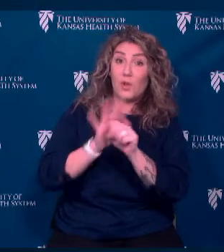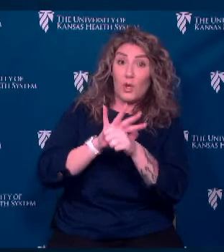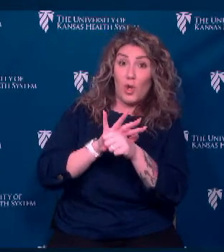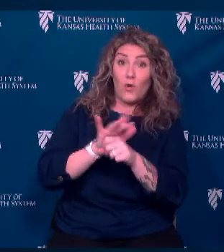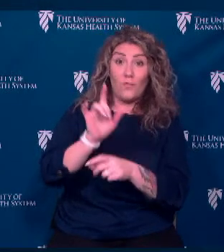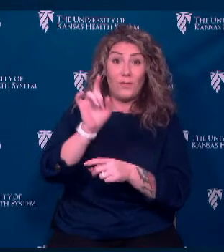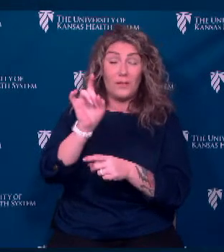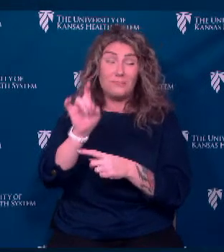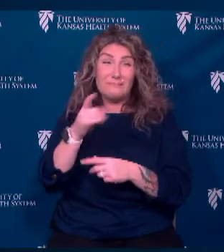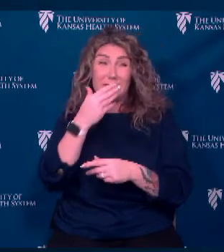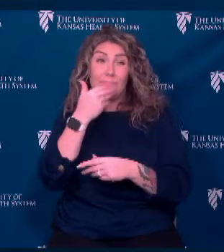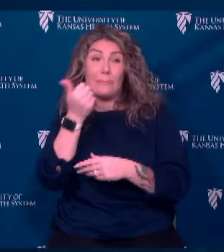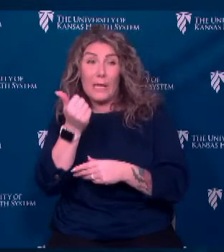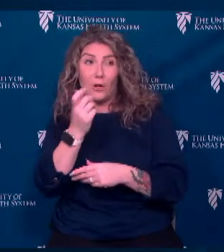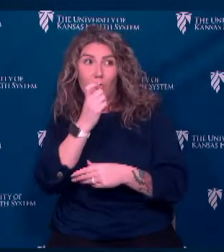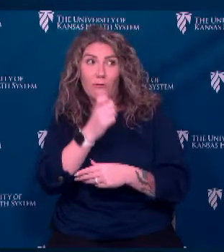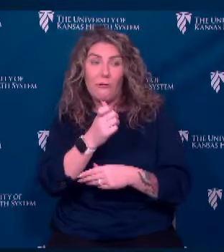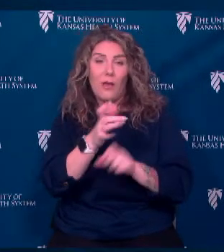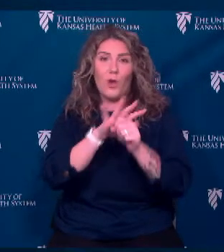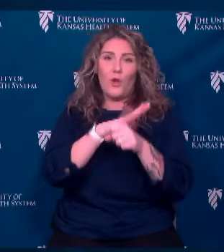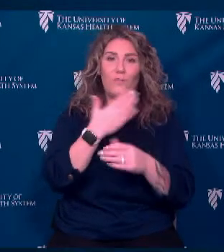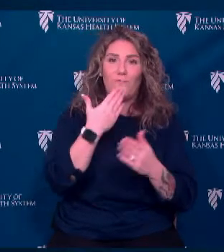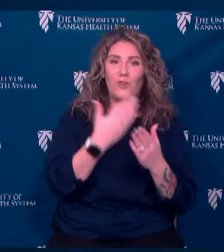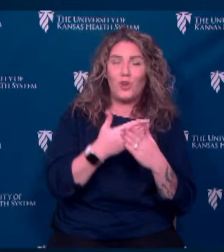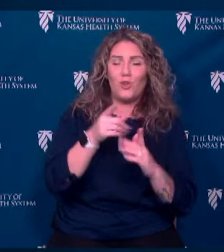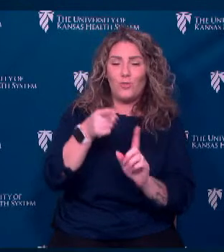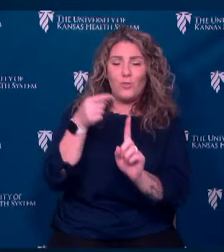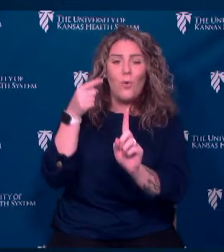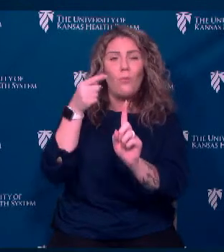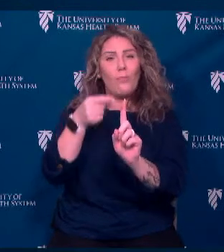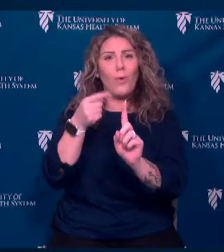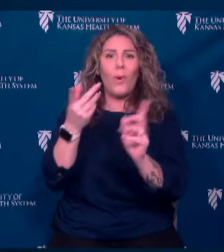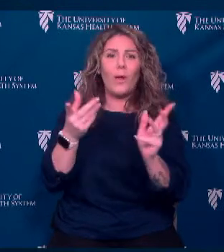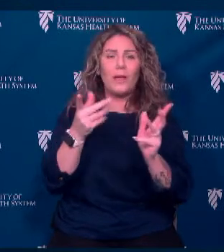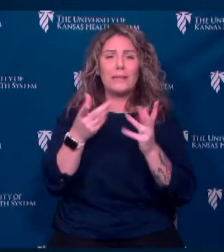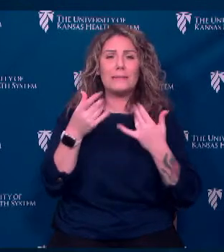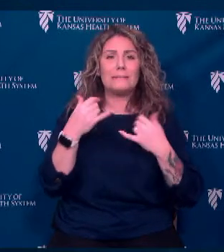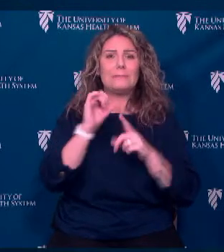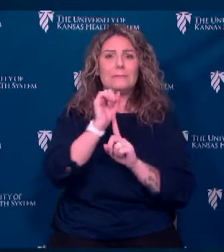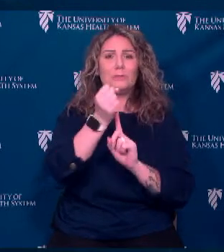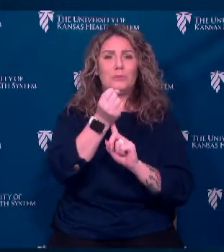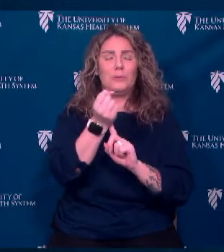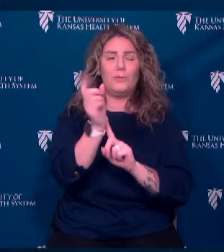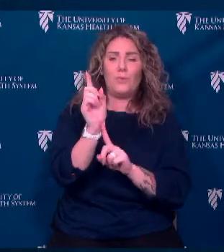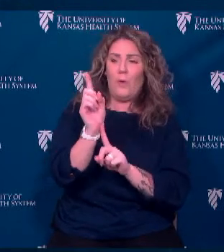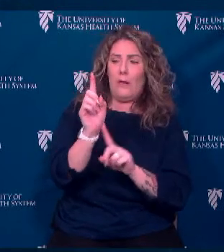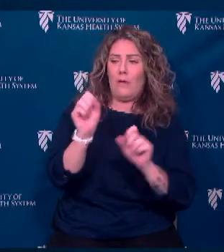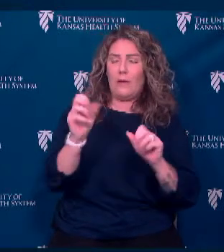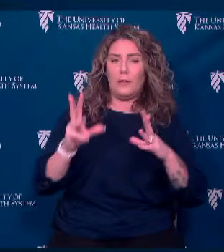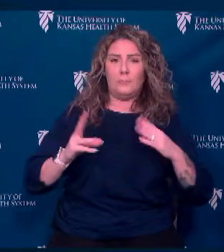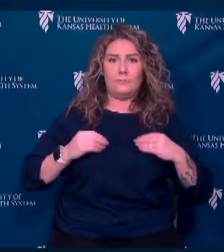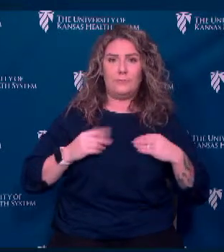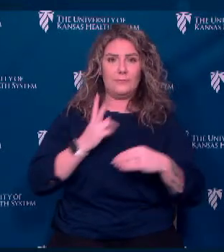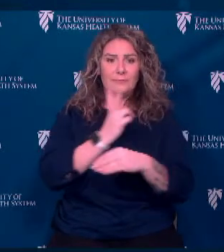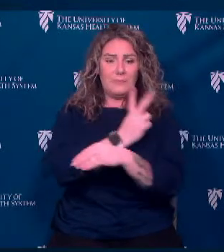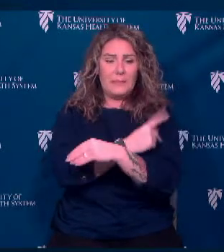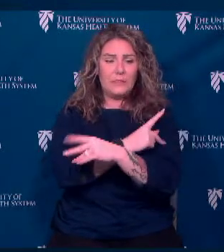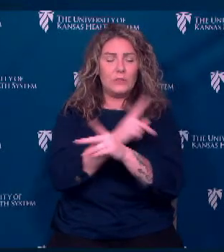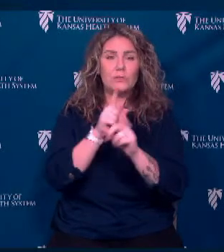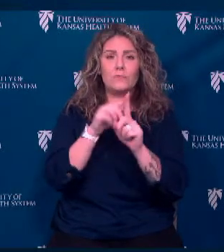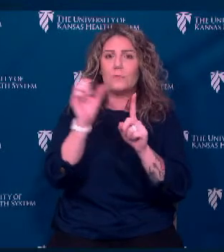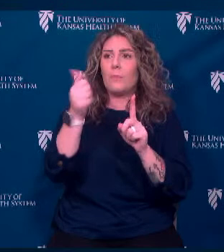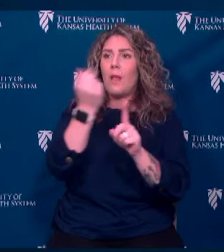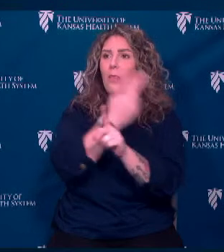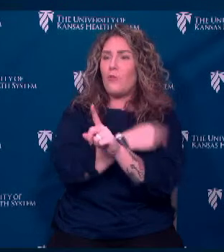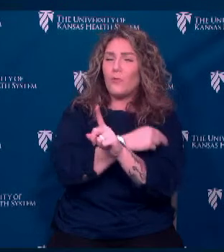COVID good. And to your point, we're still not really to the situation where we can take patients in from other hospitals